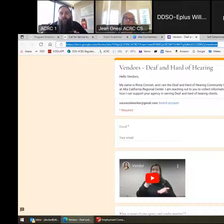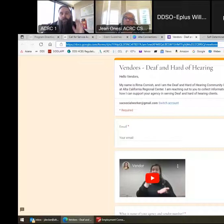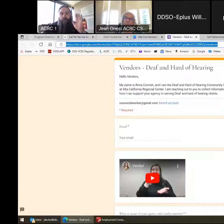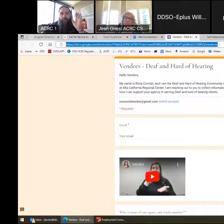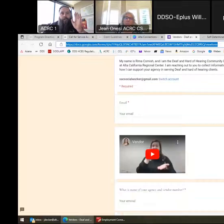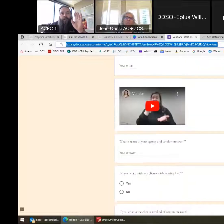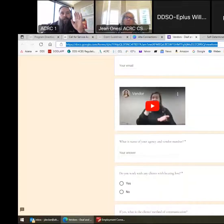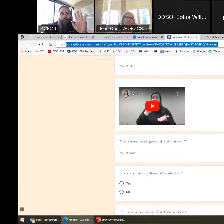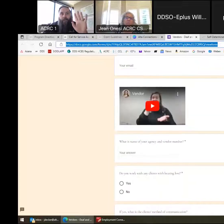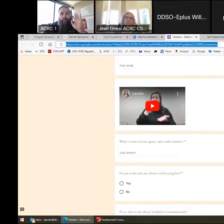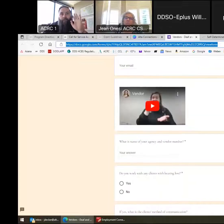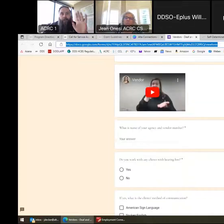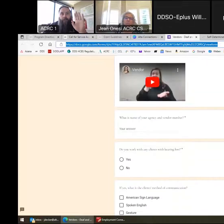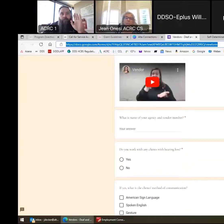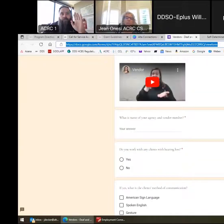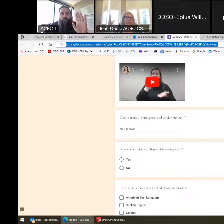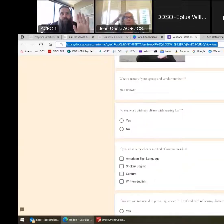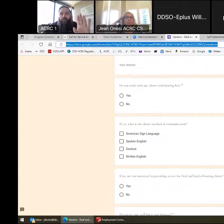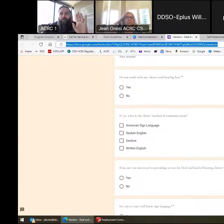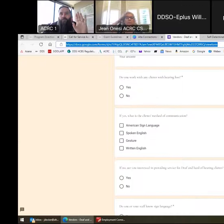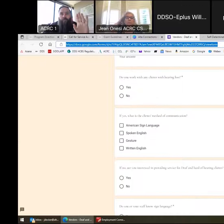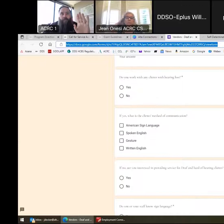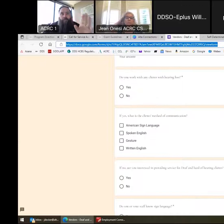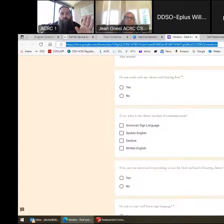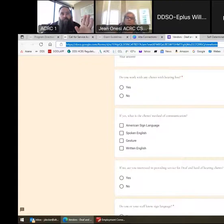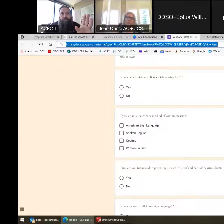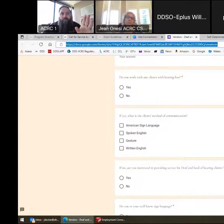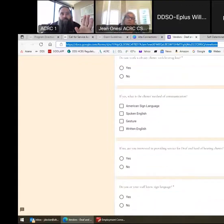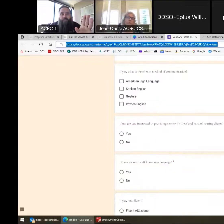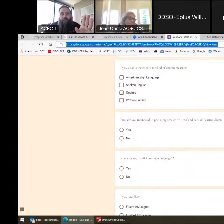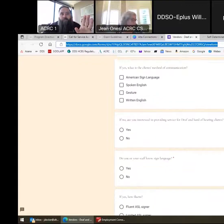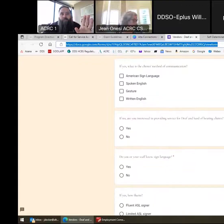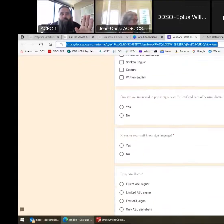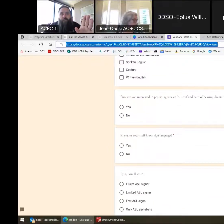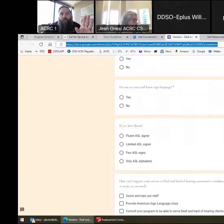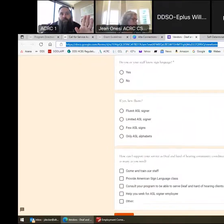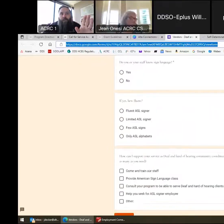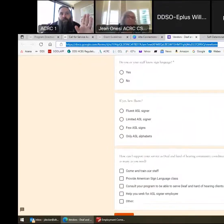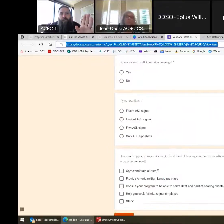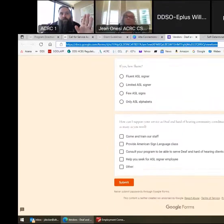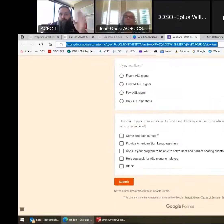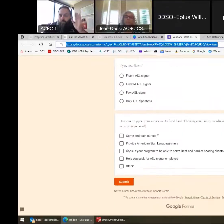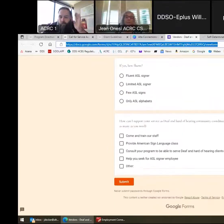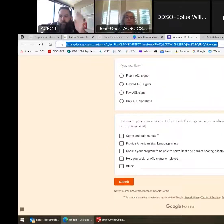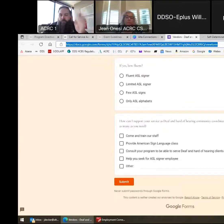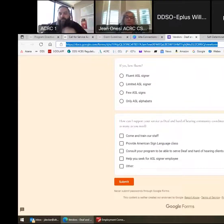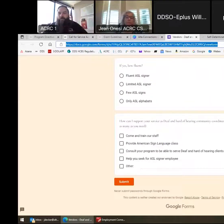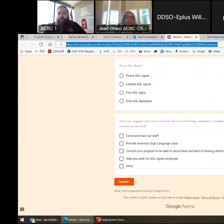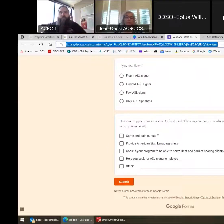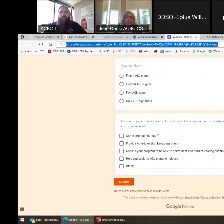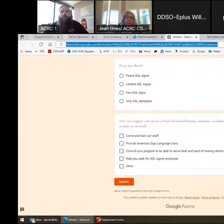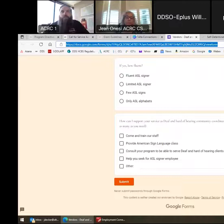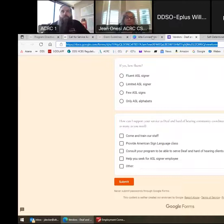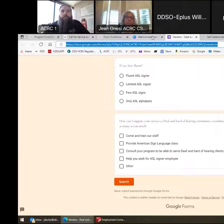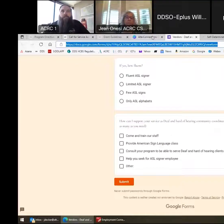so, again, a very short survey that she has put together here and would really